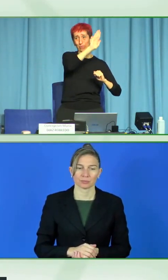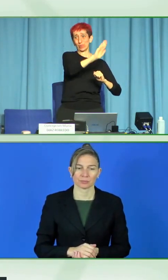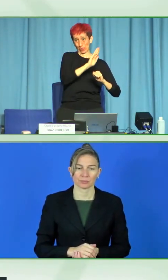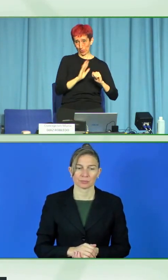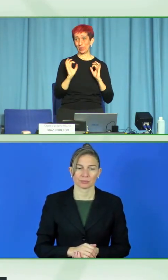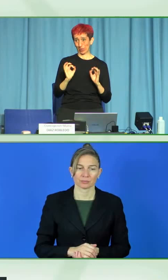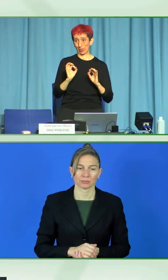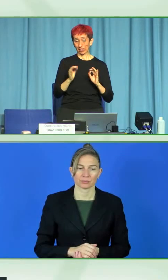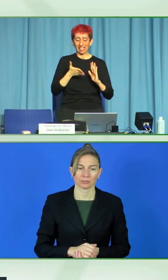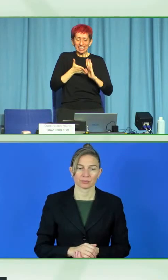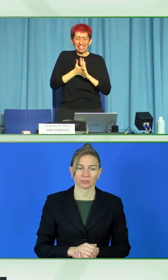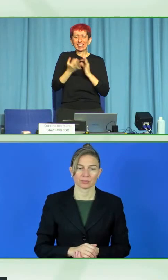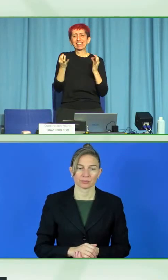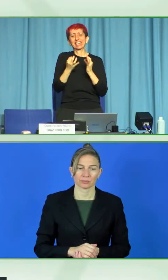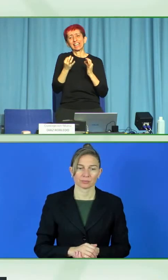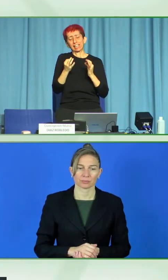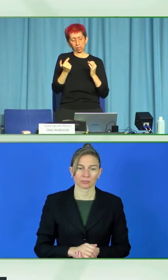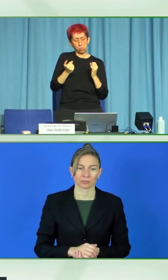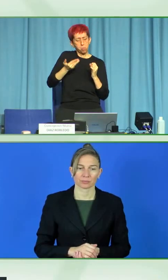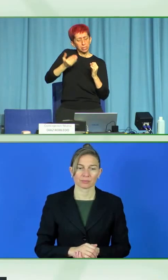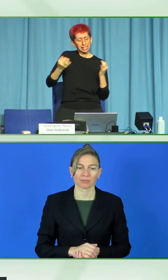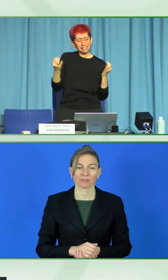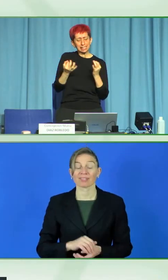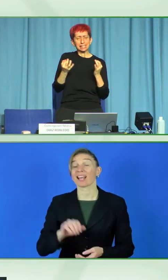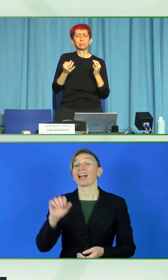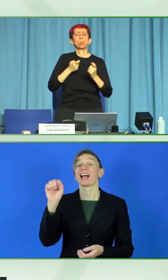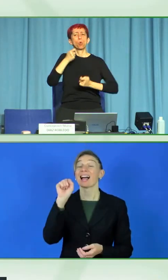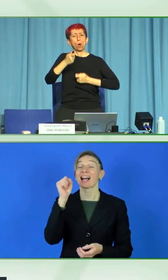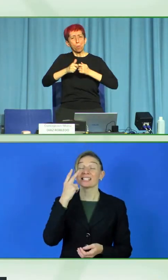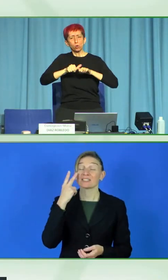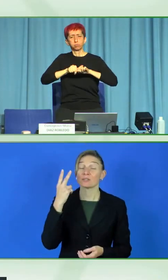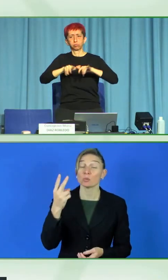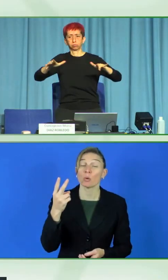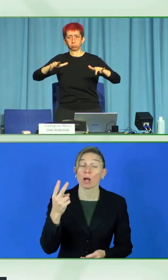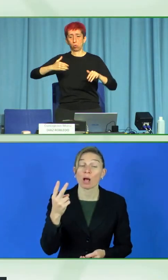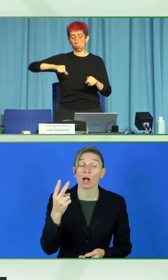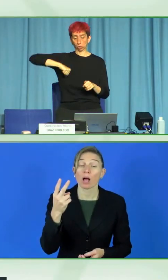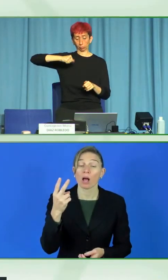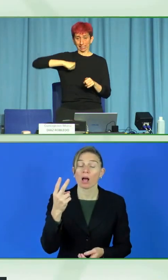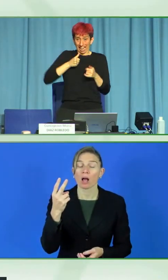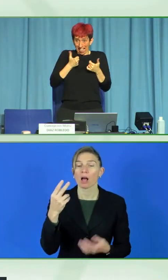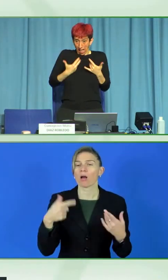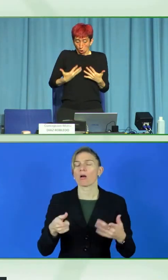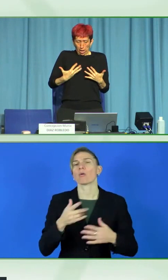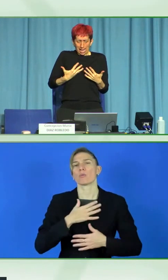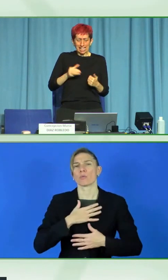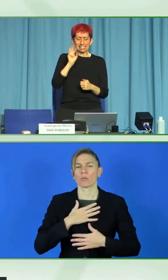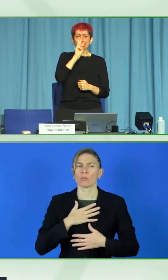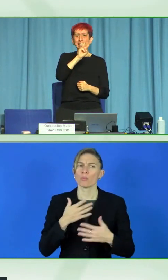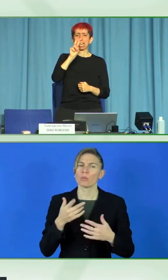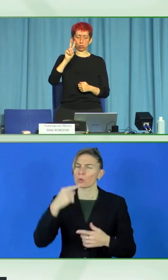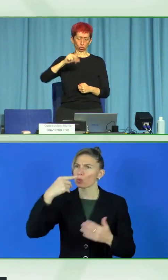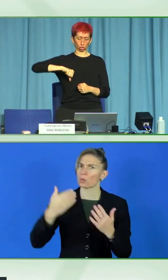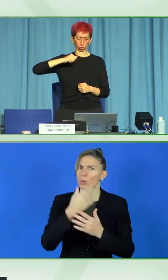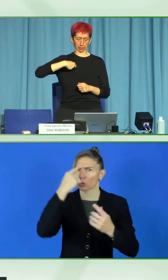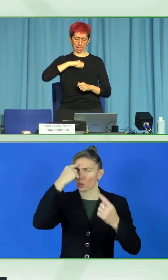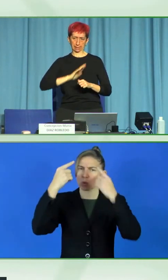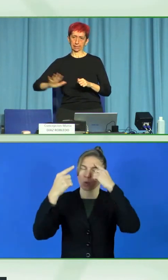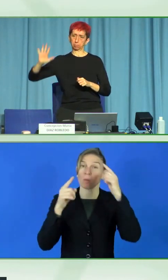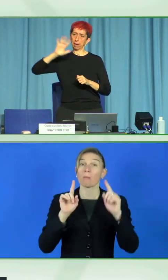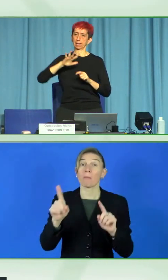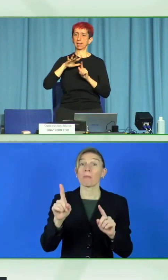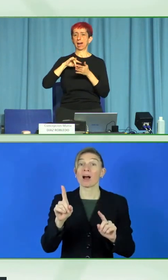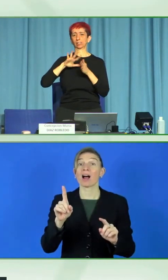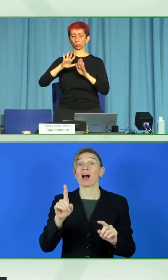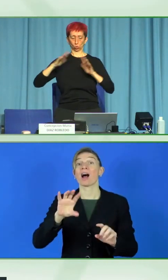system and service in our country, and we want to spread it out through the different regions of our country.